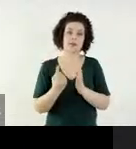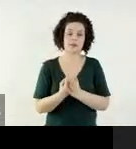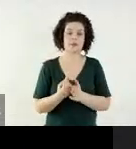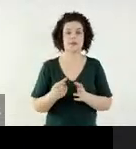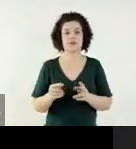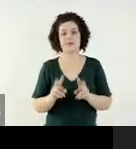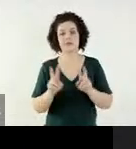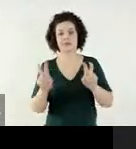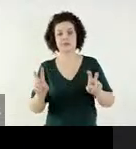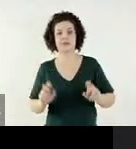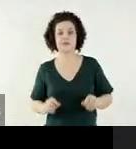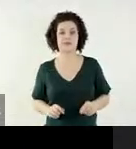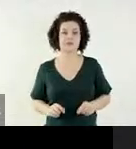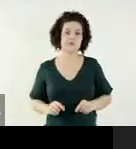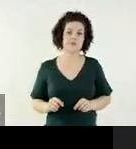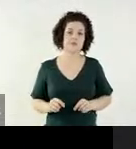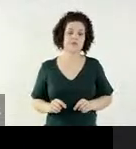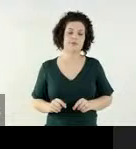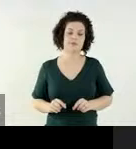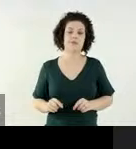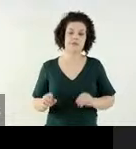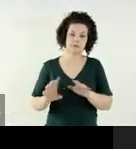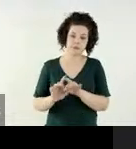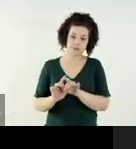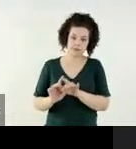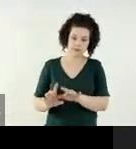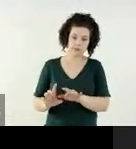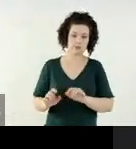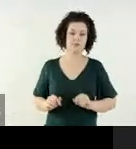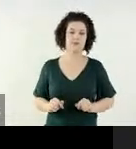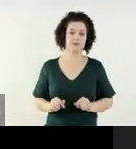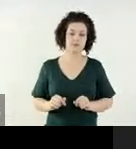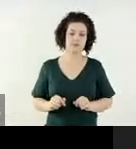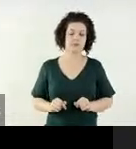are not questions that I hope to resolve. They're not questions I know how to resolve,